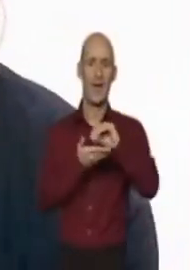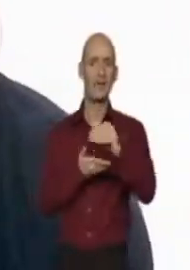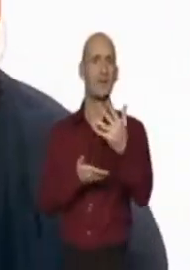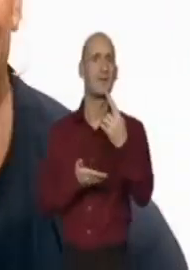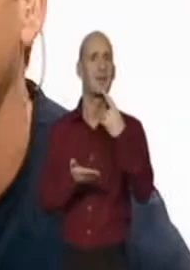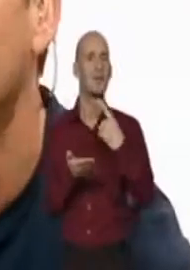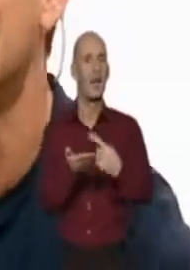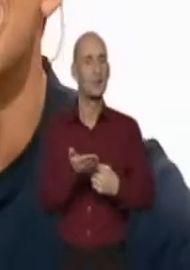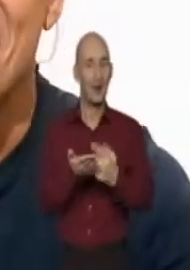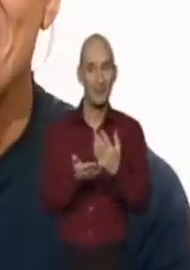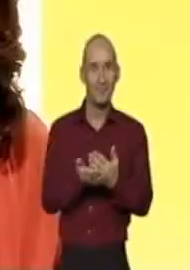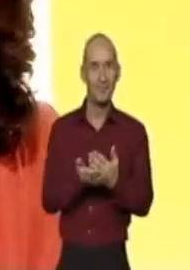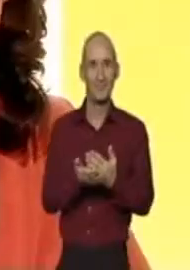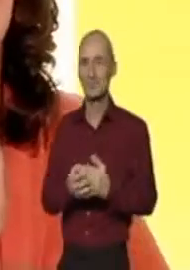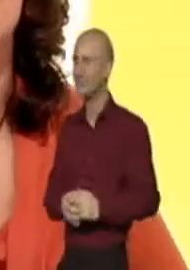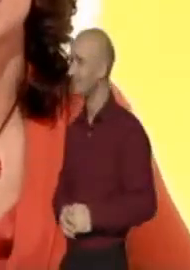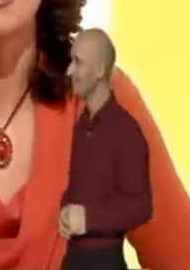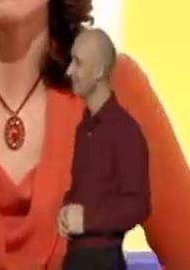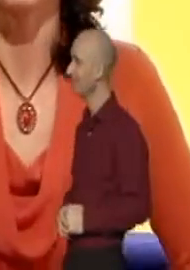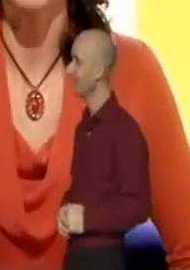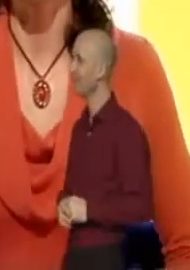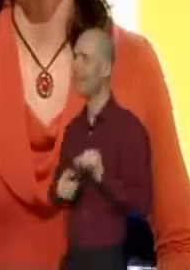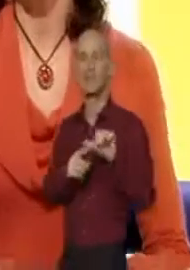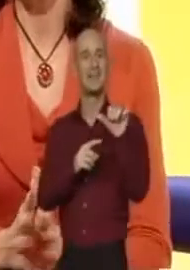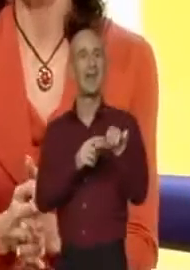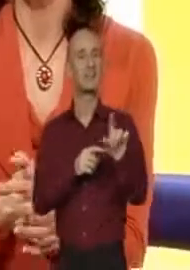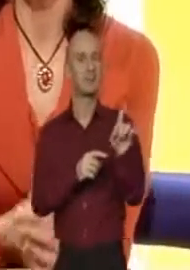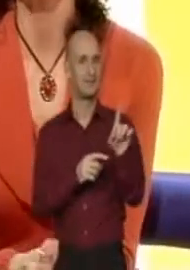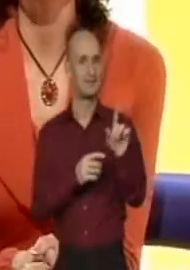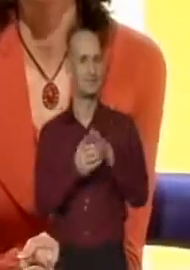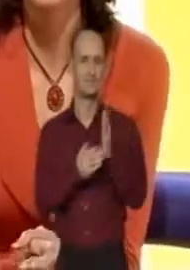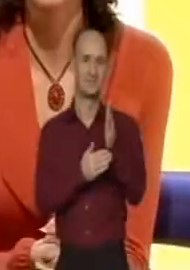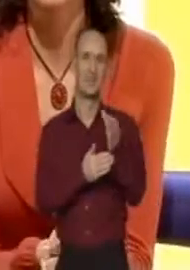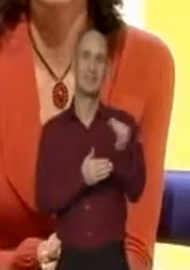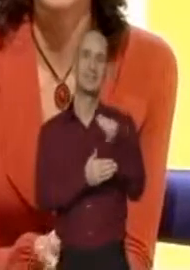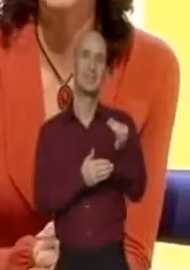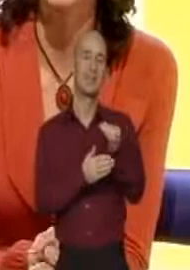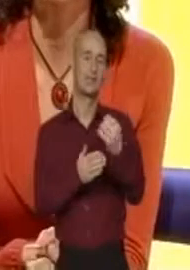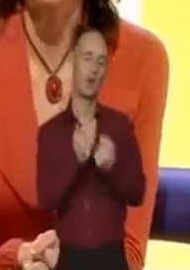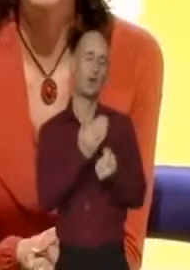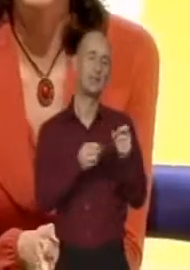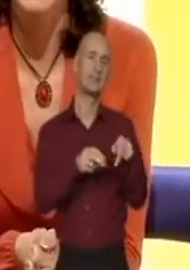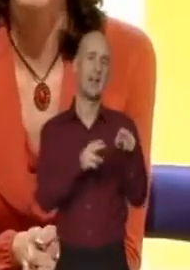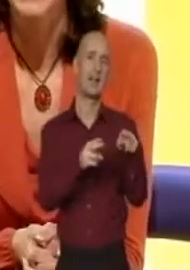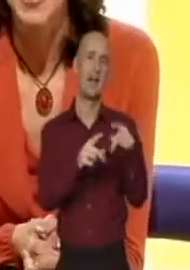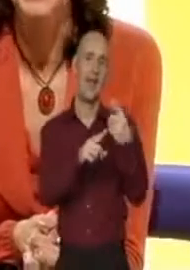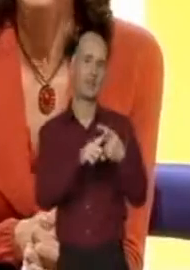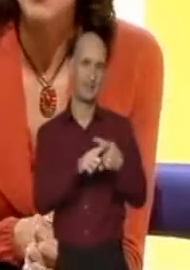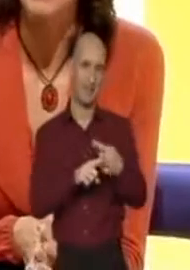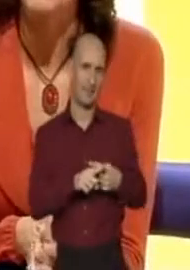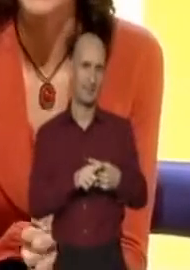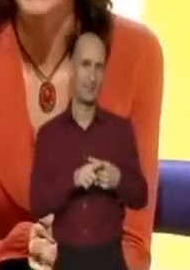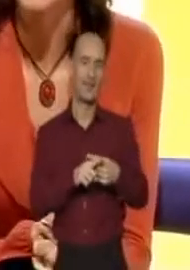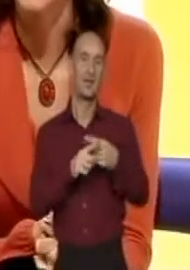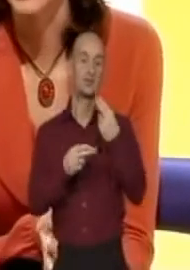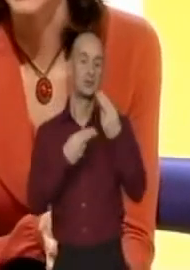if you made it. All right, well, still to come on Taste, the city for the style conscious. We take a tour of Amsterdam and supper